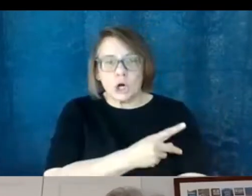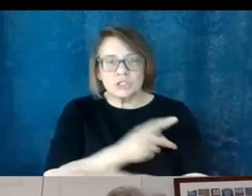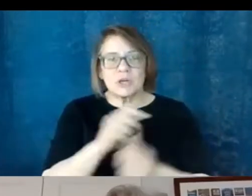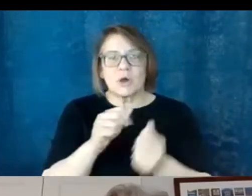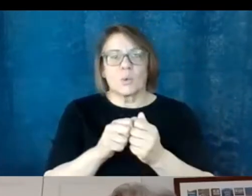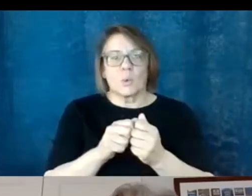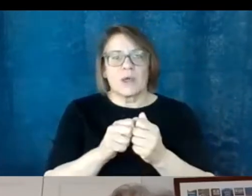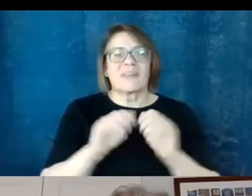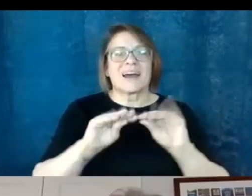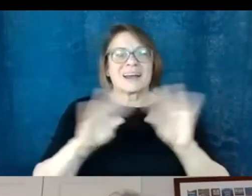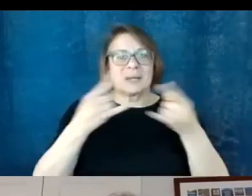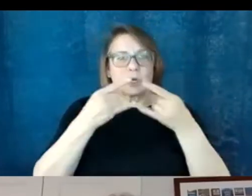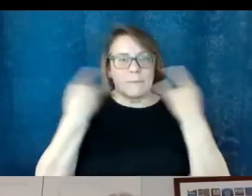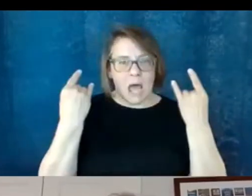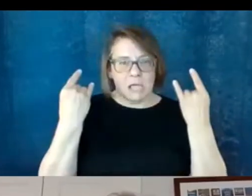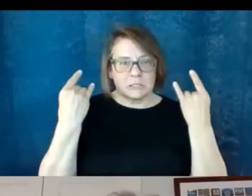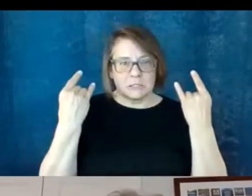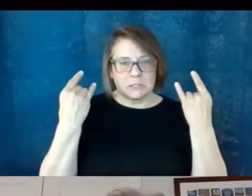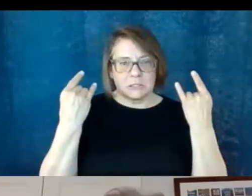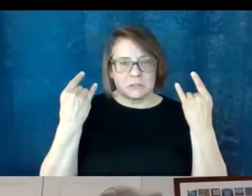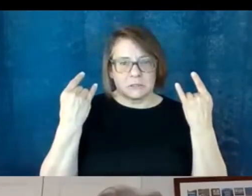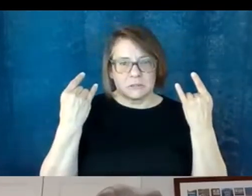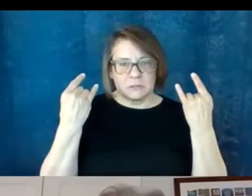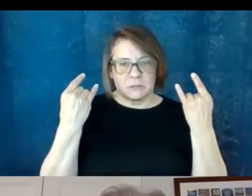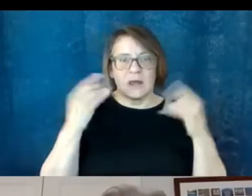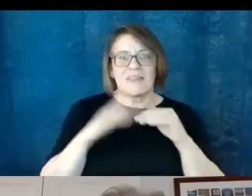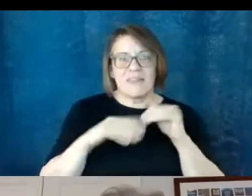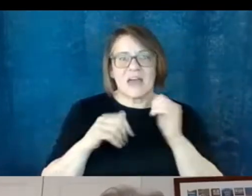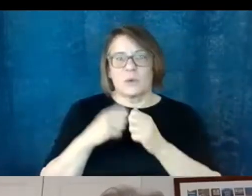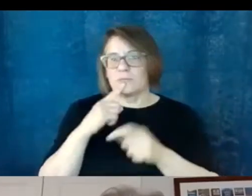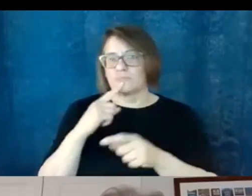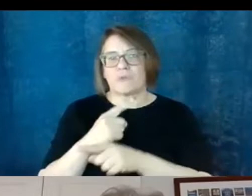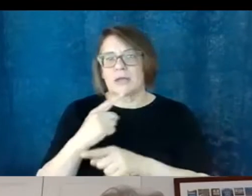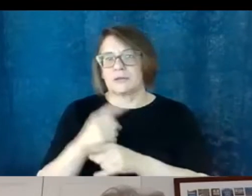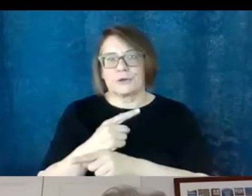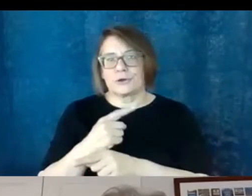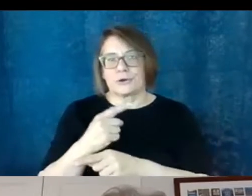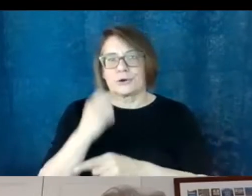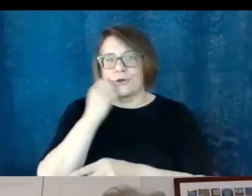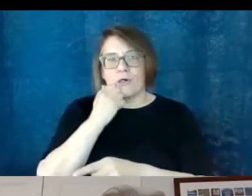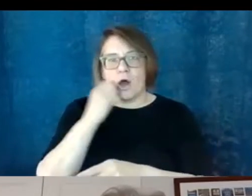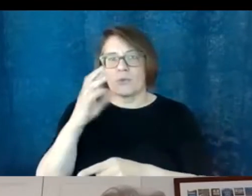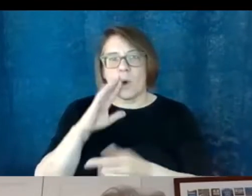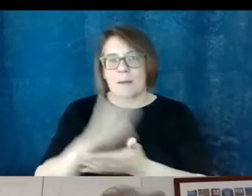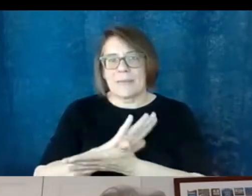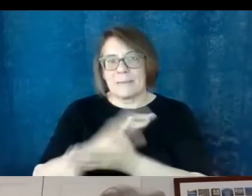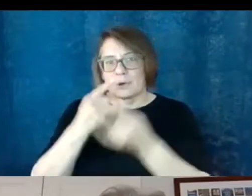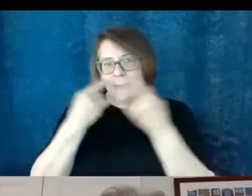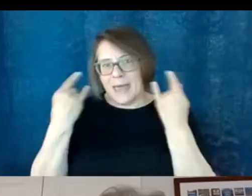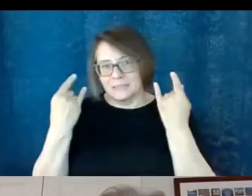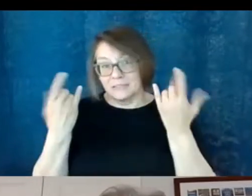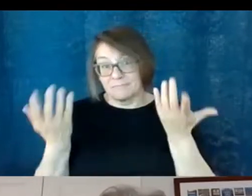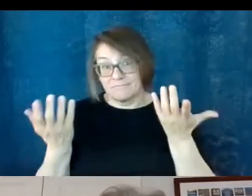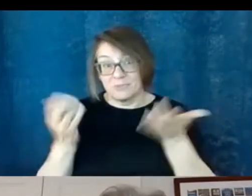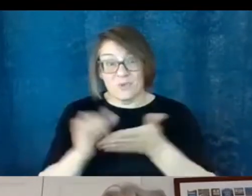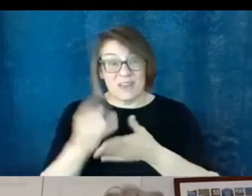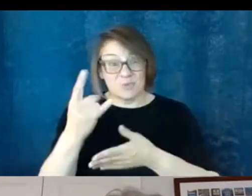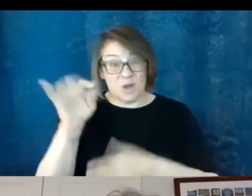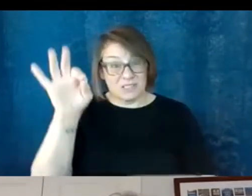mask, with a clear shield, with a clear window than you would with a cloth or paper mask. So that's one